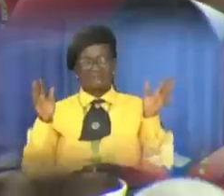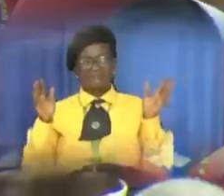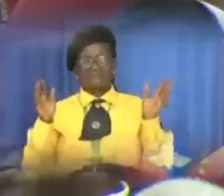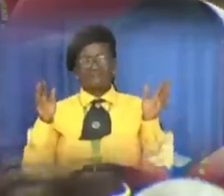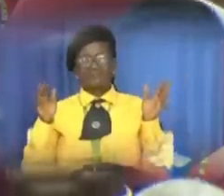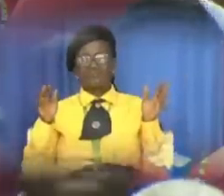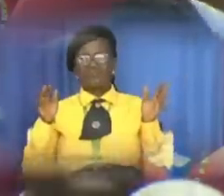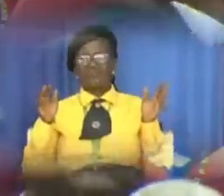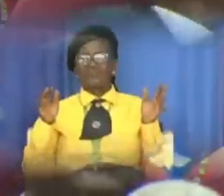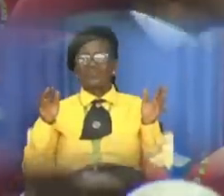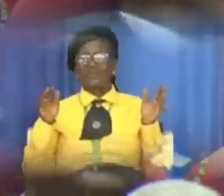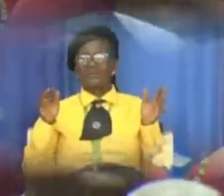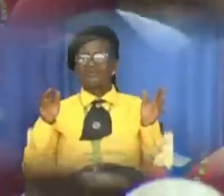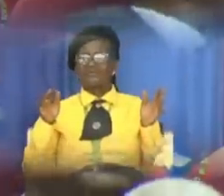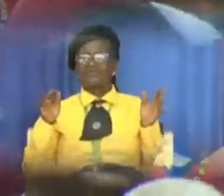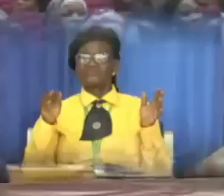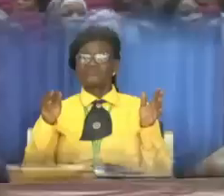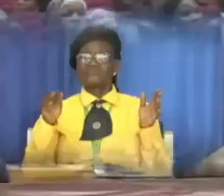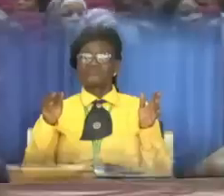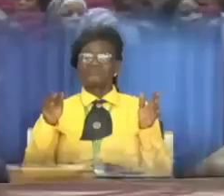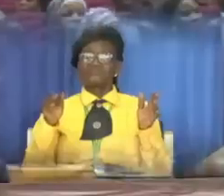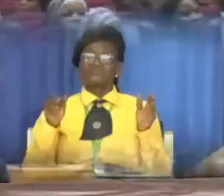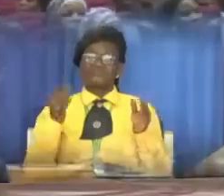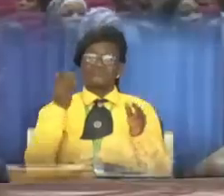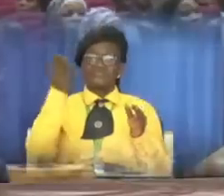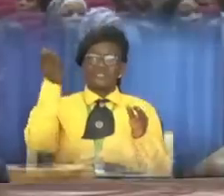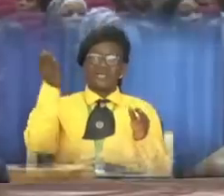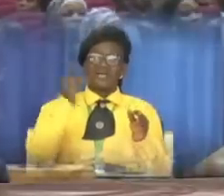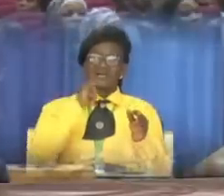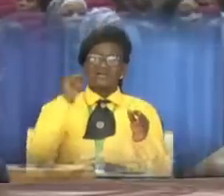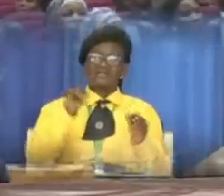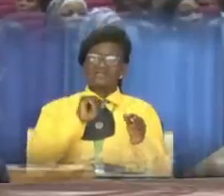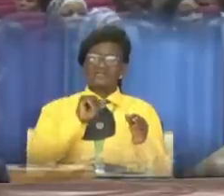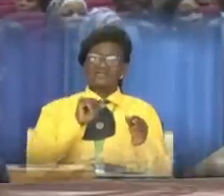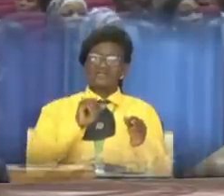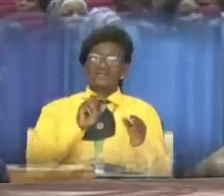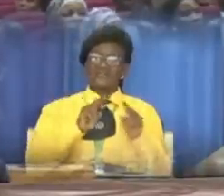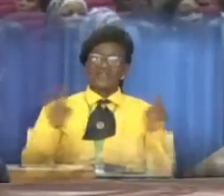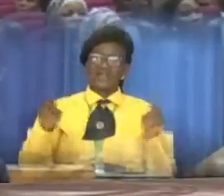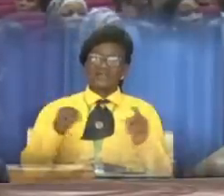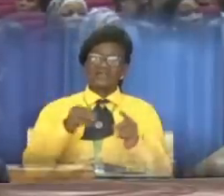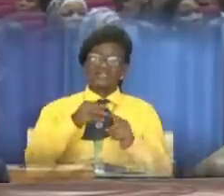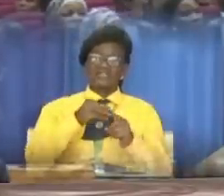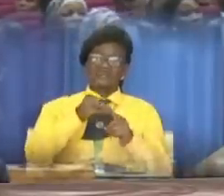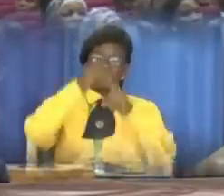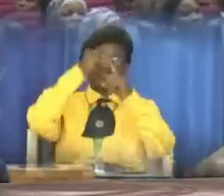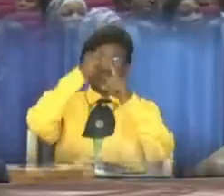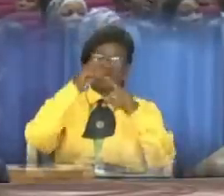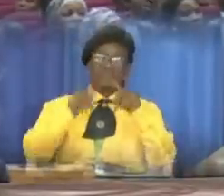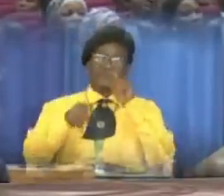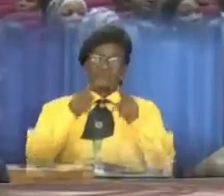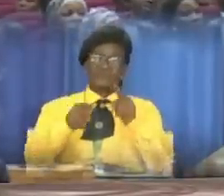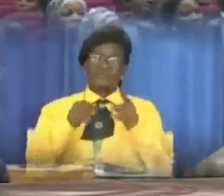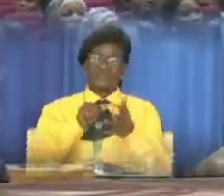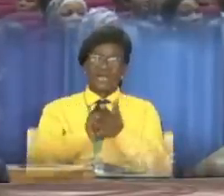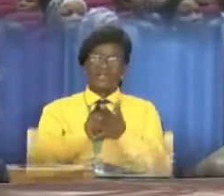And then there's a group of very special people that I want to pray for